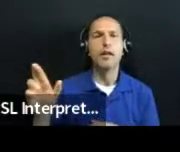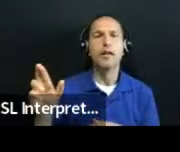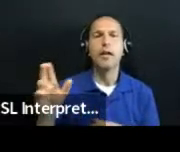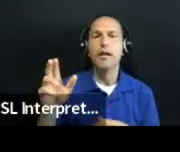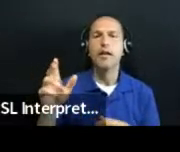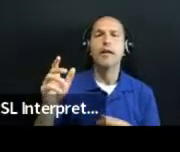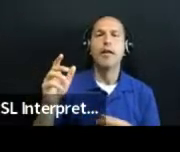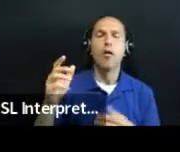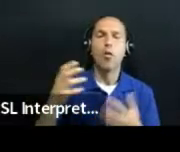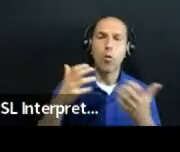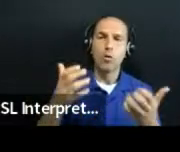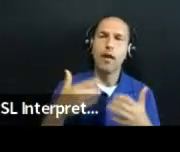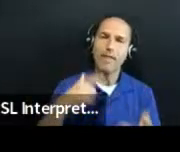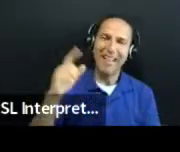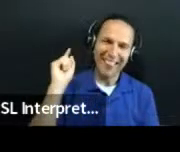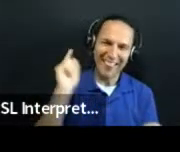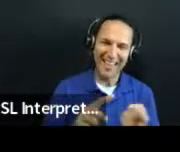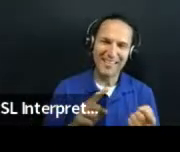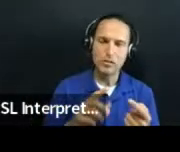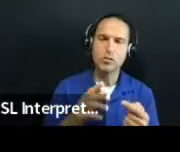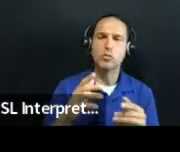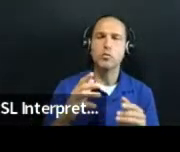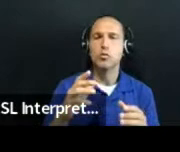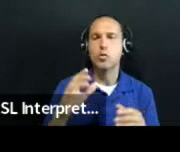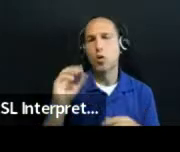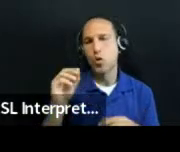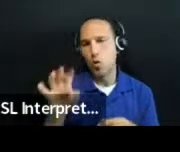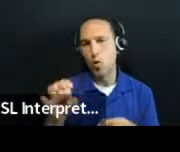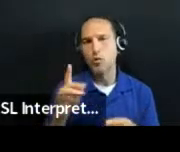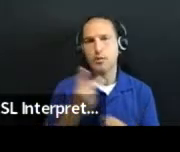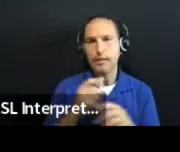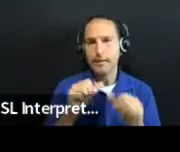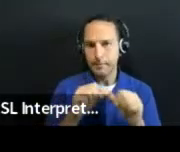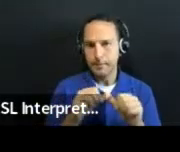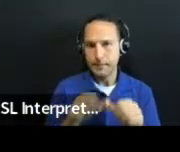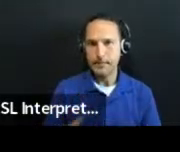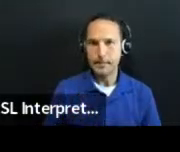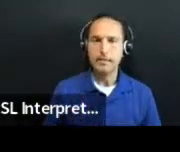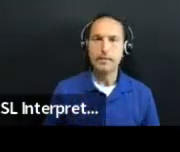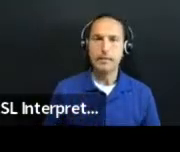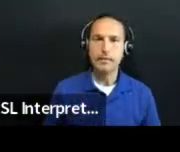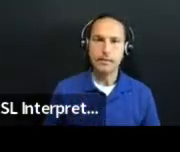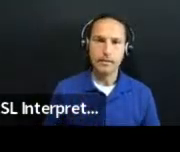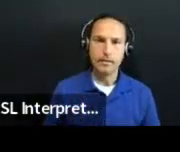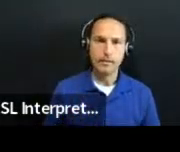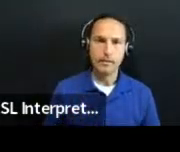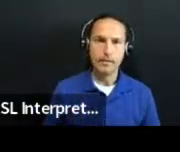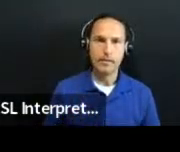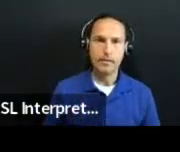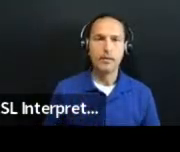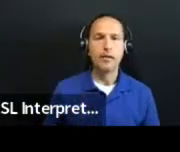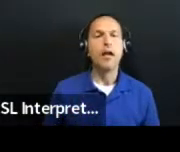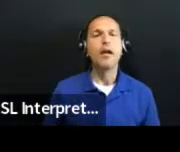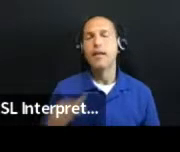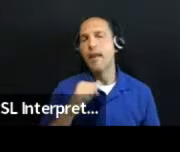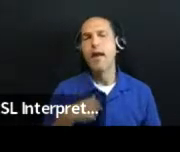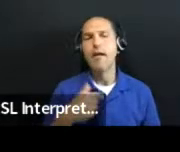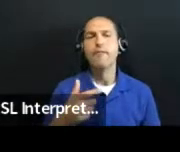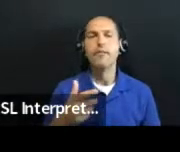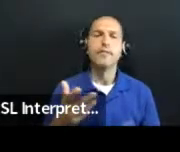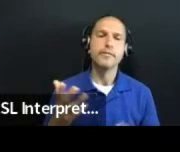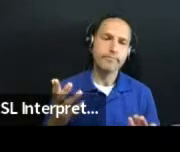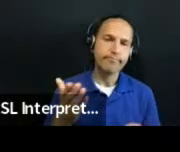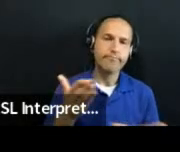for both. You have less code to maintain, and you don't have this sort of othering of